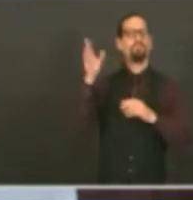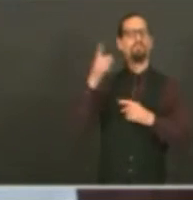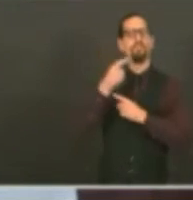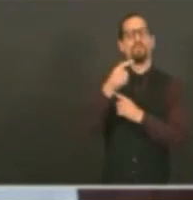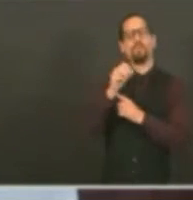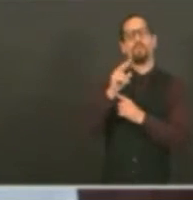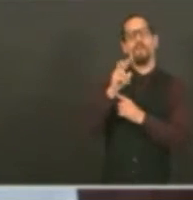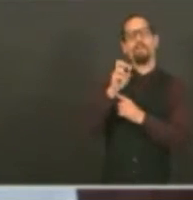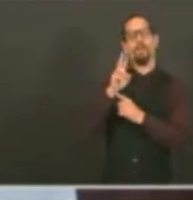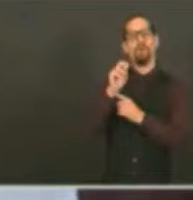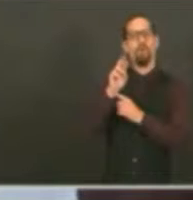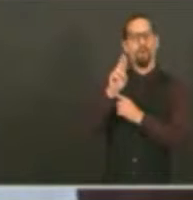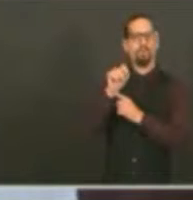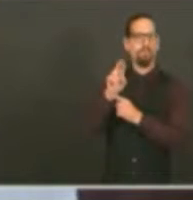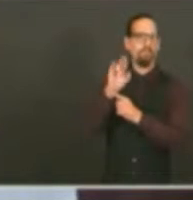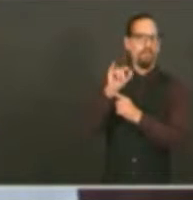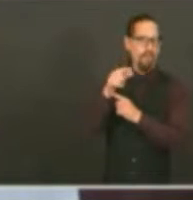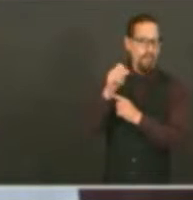governor.ri.gov.